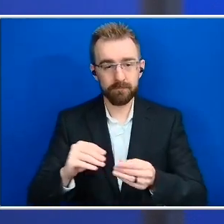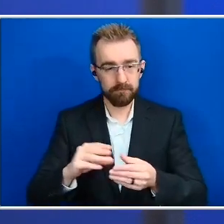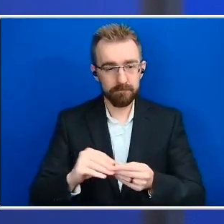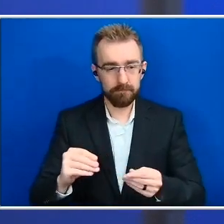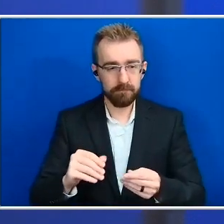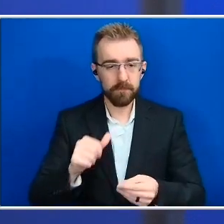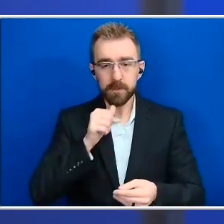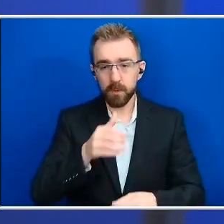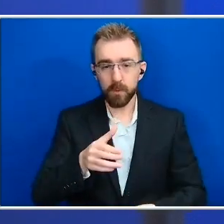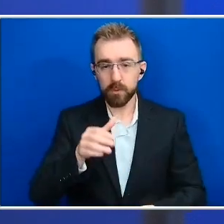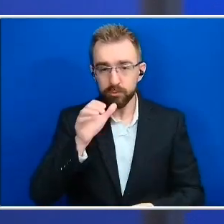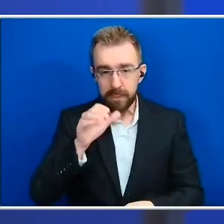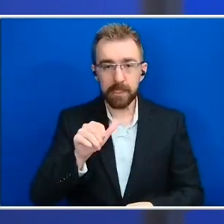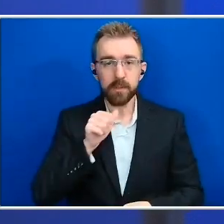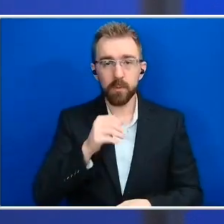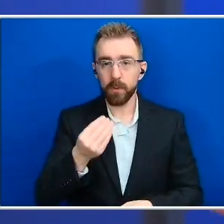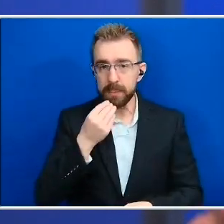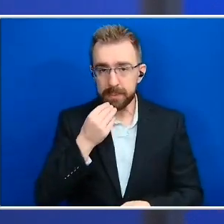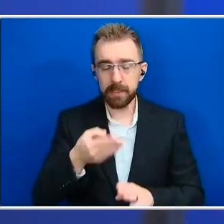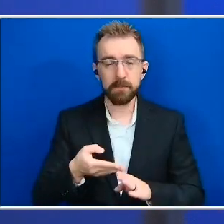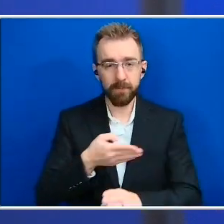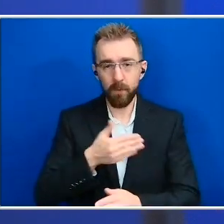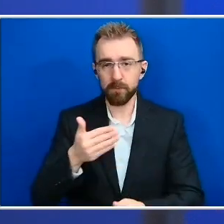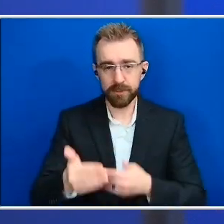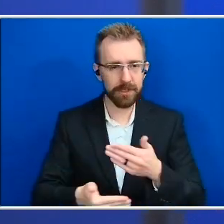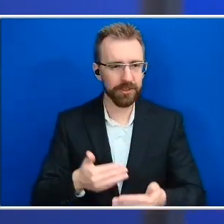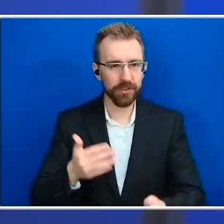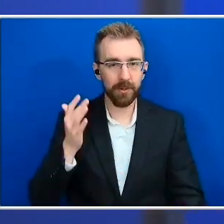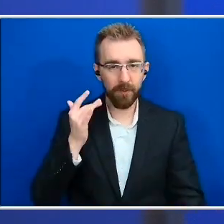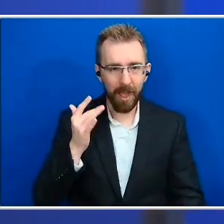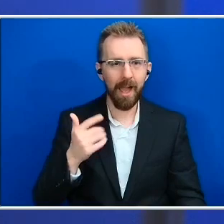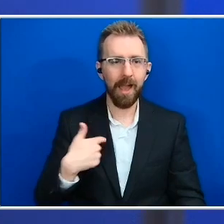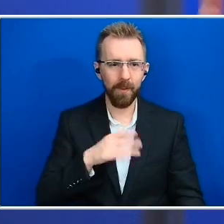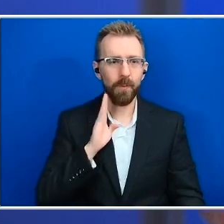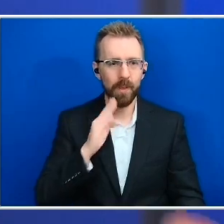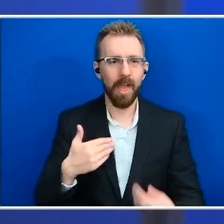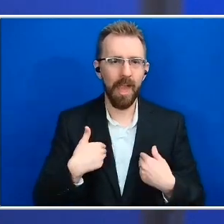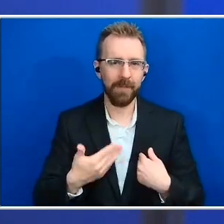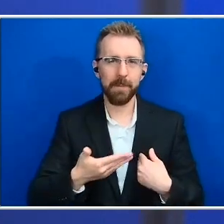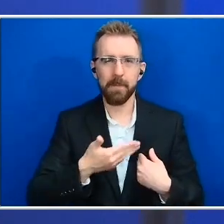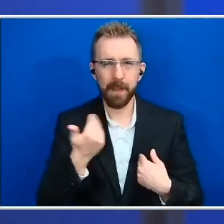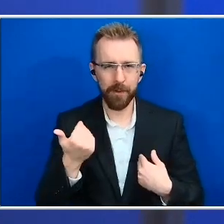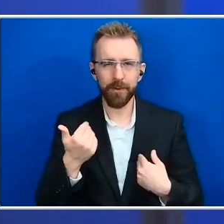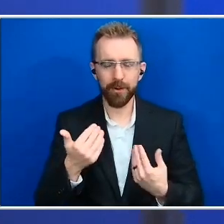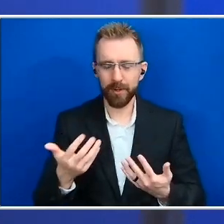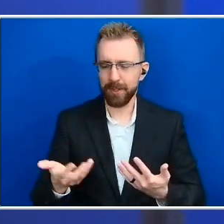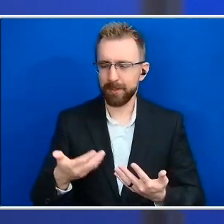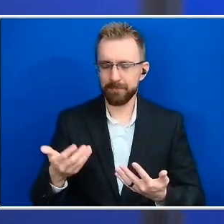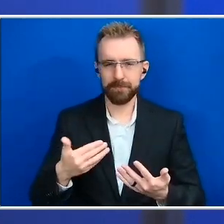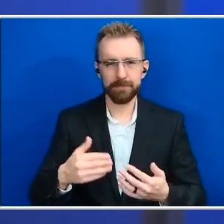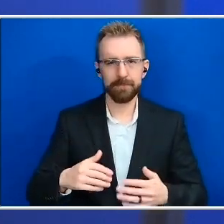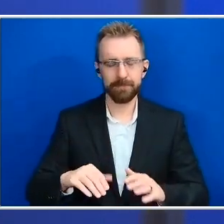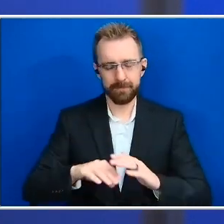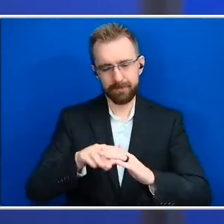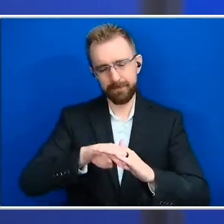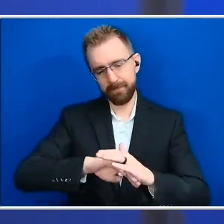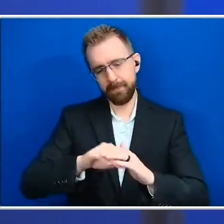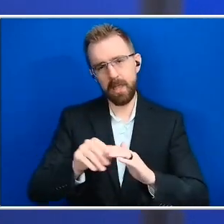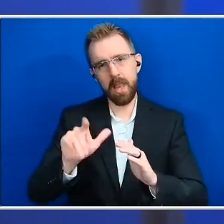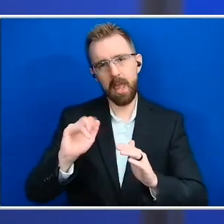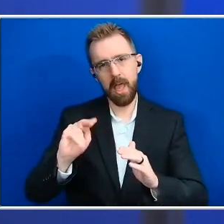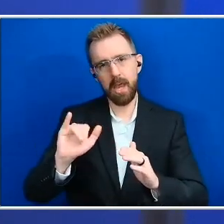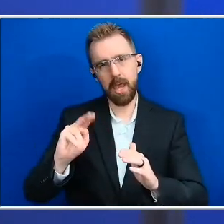eat before the procedure, is because then we will have better, lining that I can see if it is not covered with